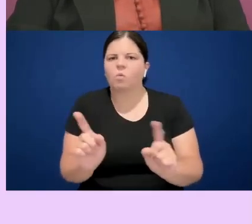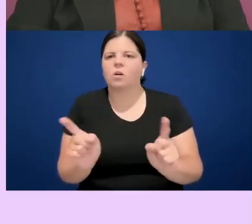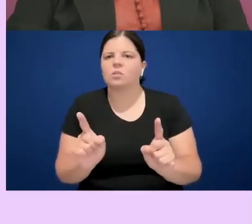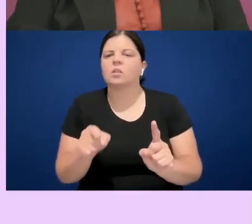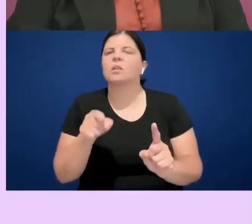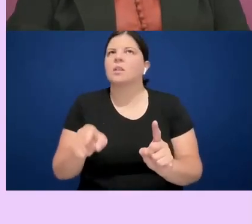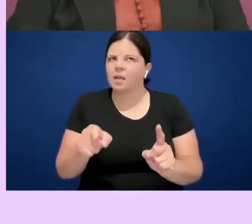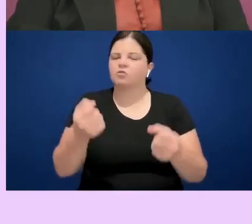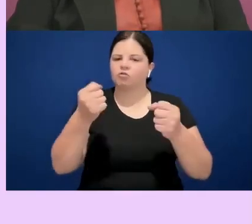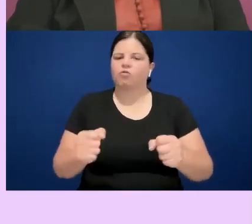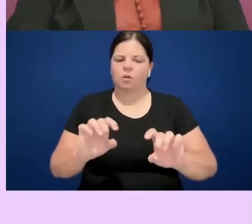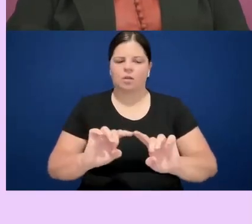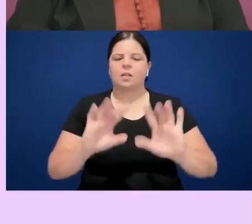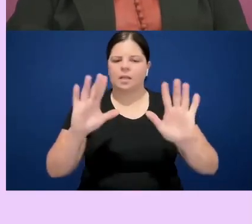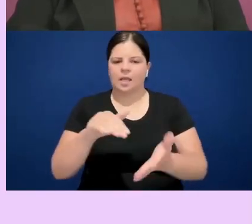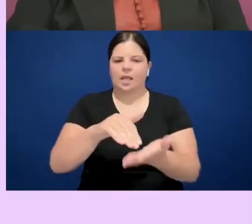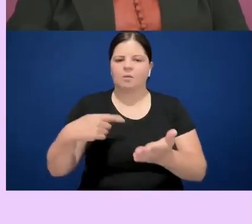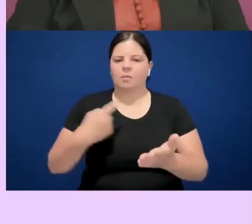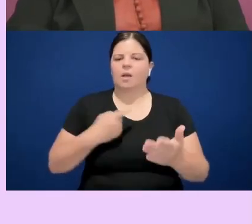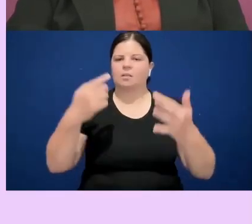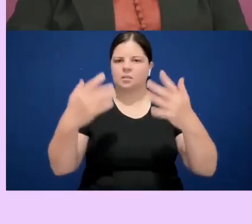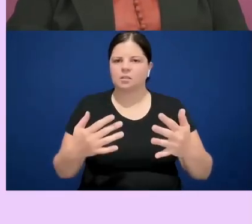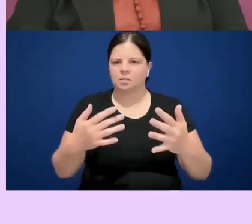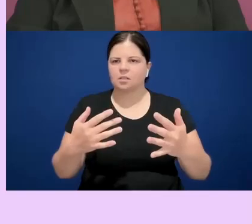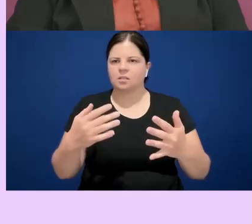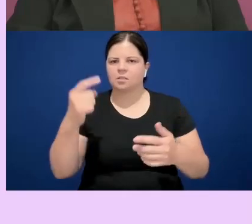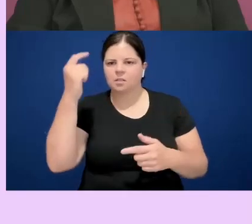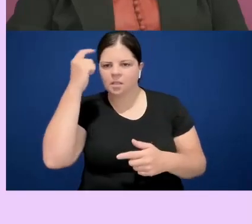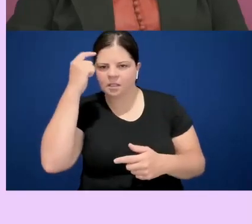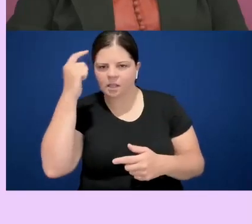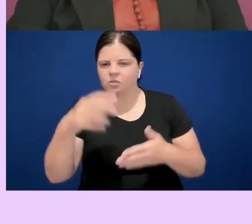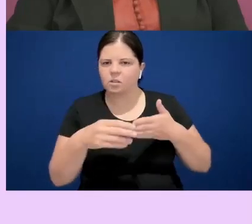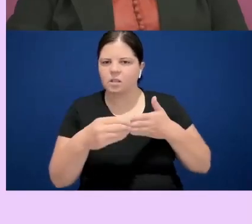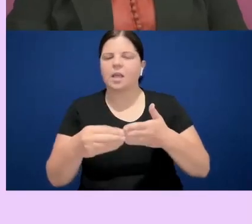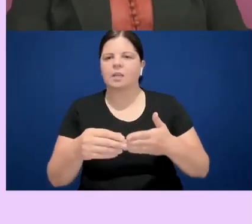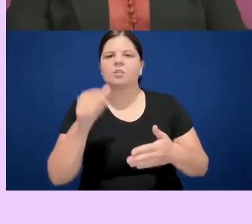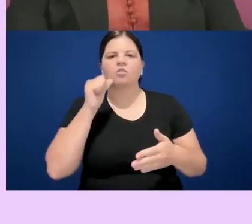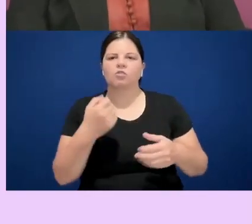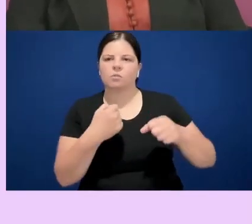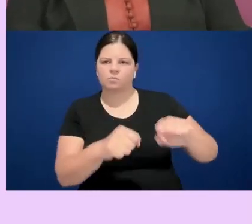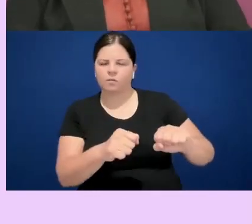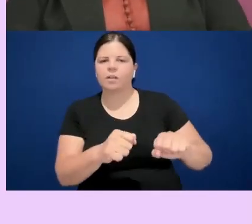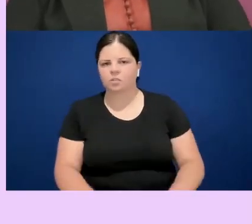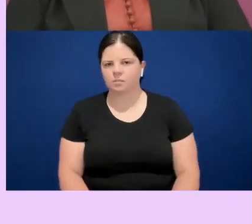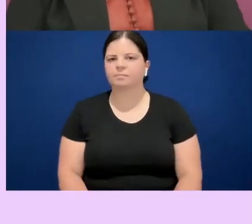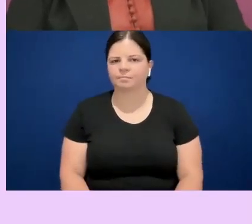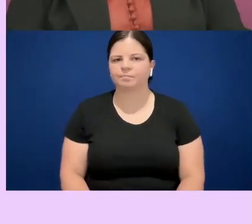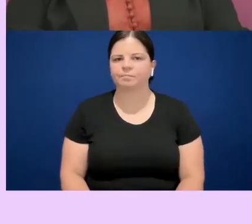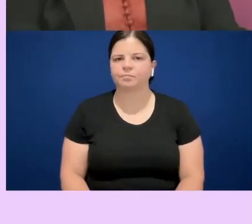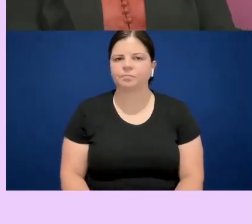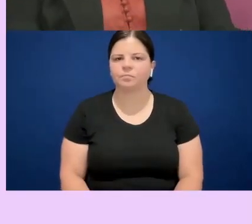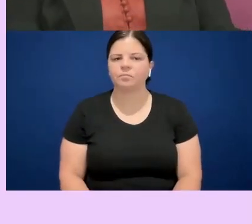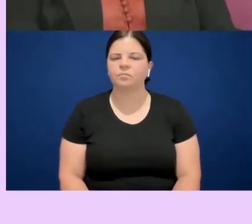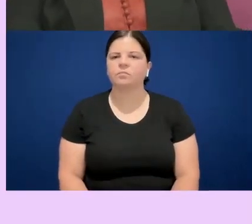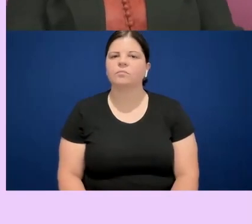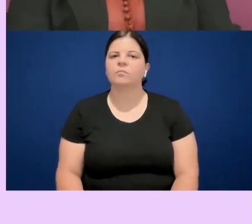strong foundation for effective, intelligence-led corruption prevention. And that's why we've published